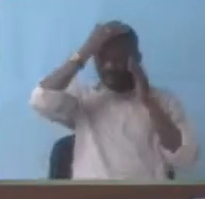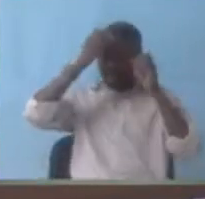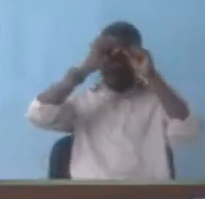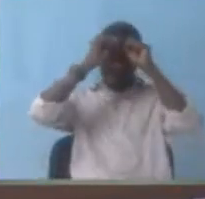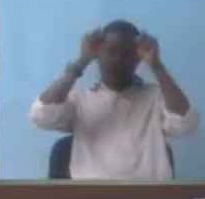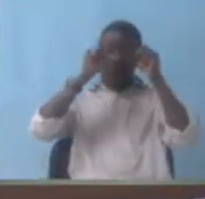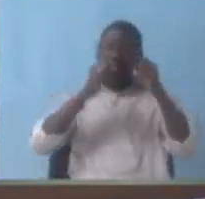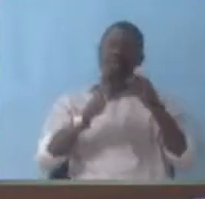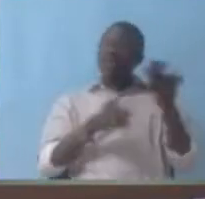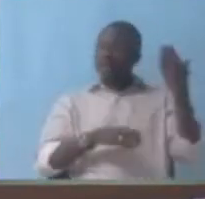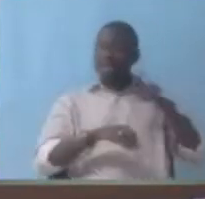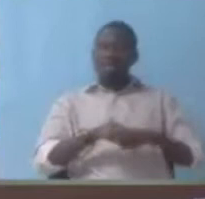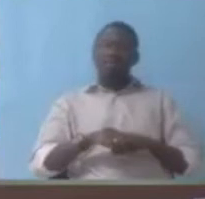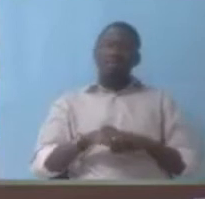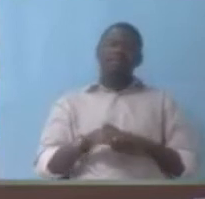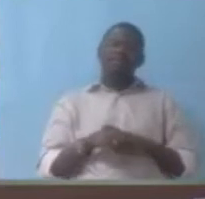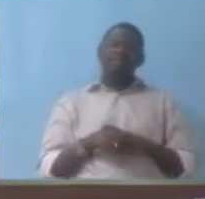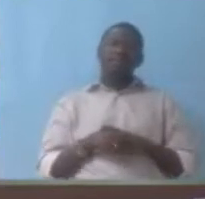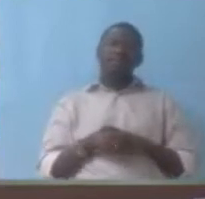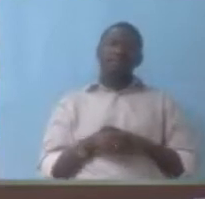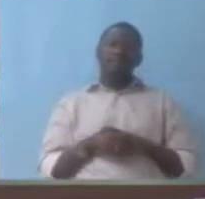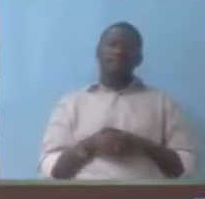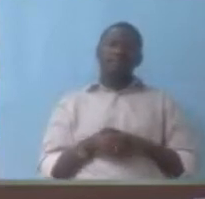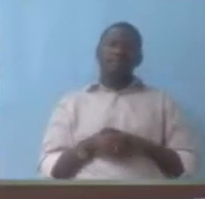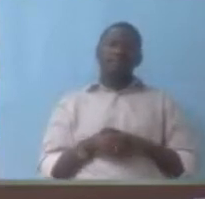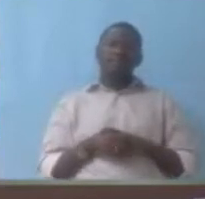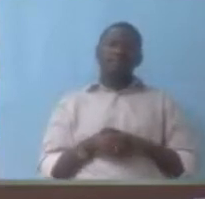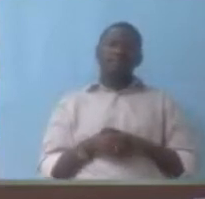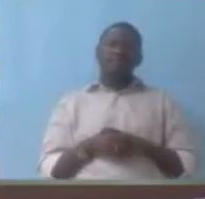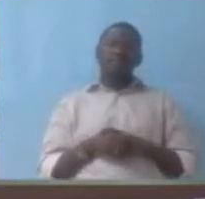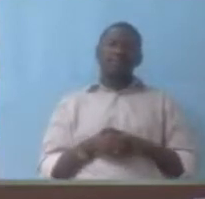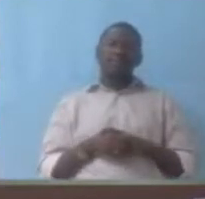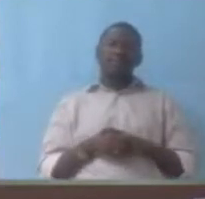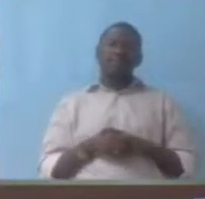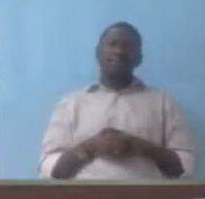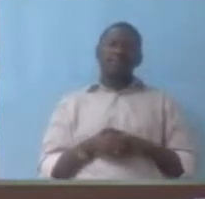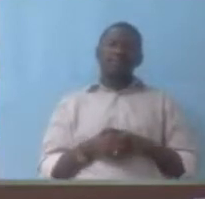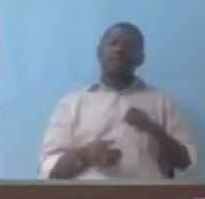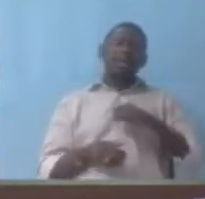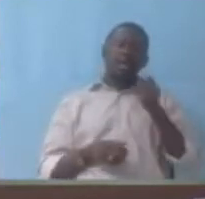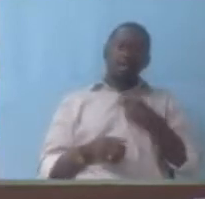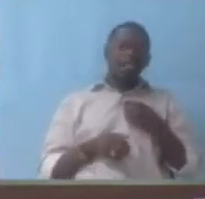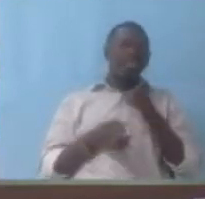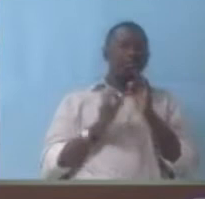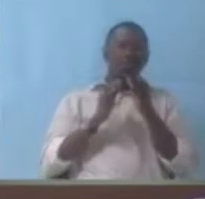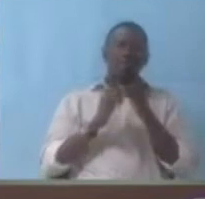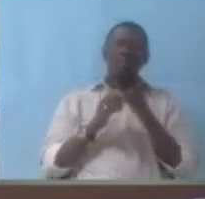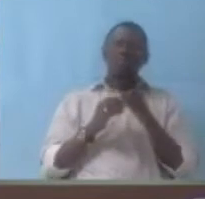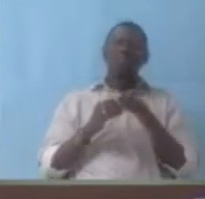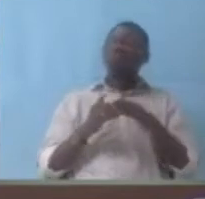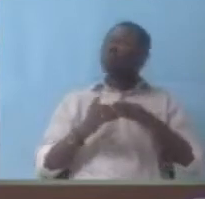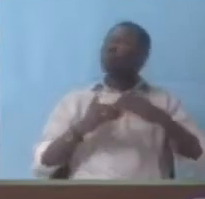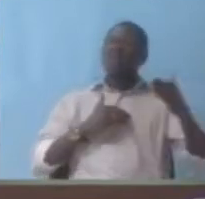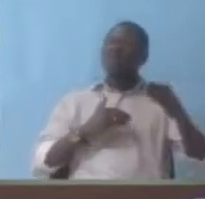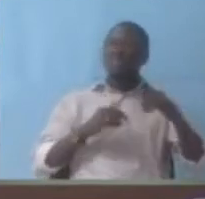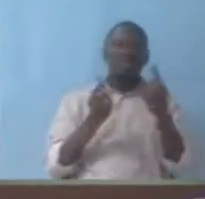sojarolo aye iblo aye forcele and curb the excesses of what they were doing. And I wele mu kuti me